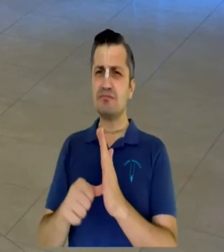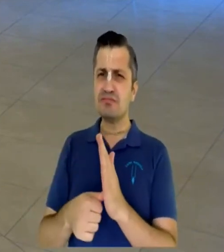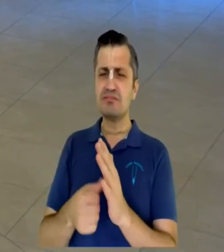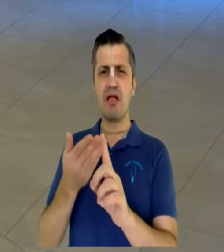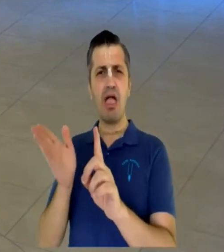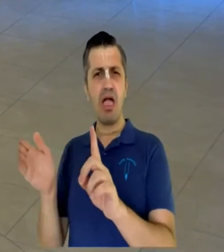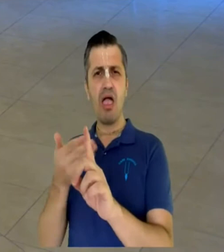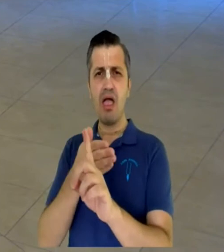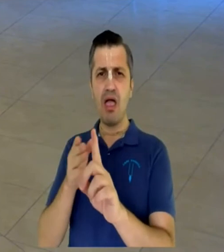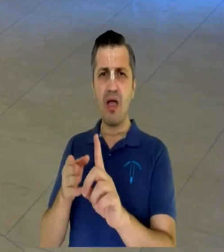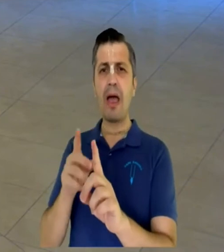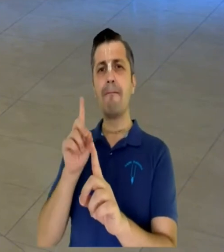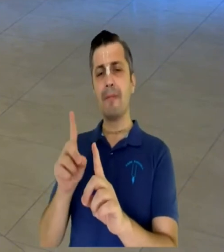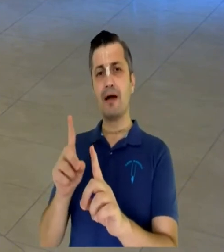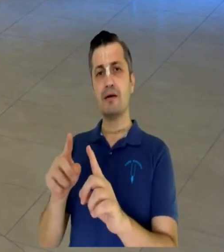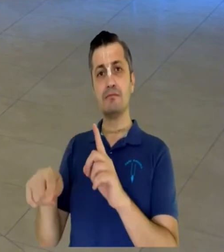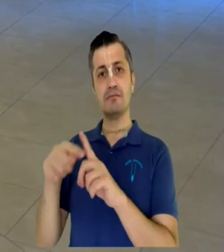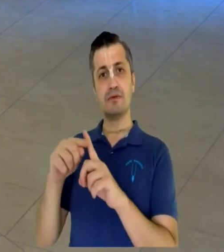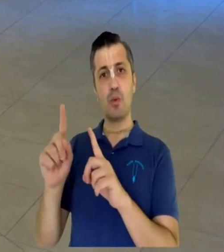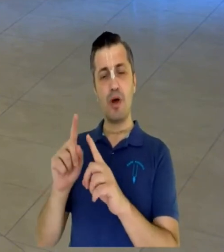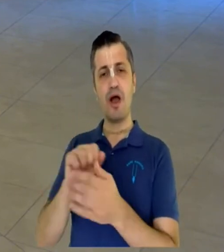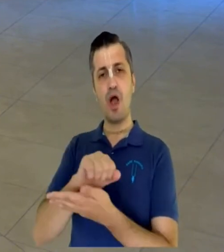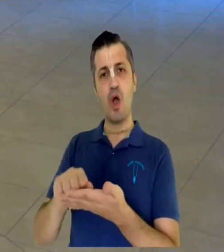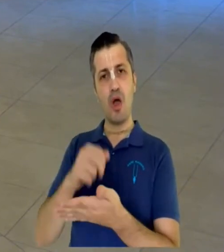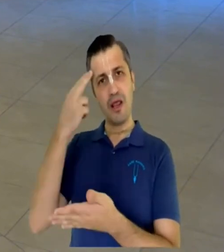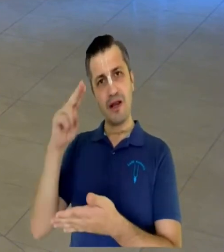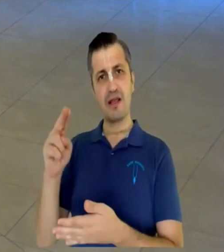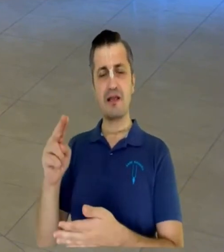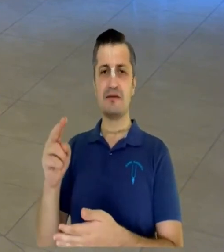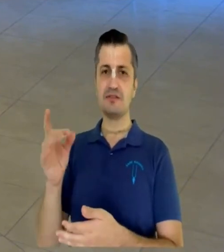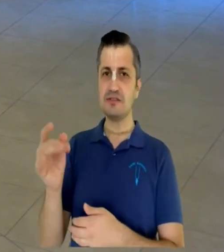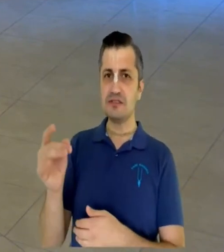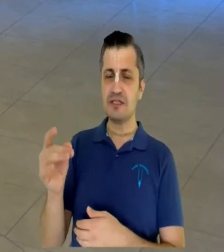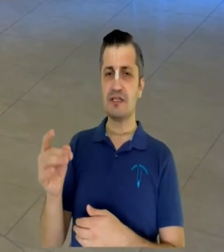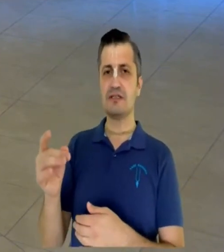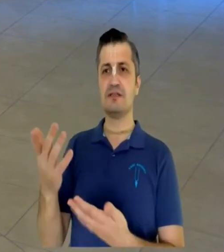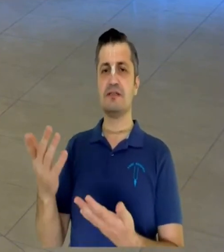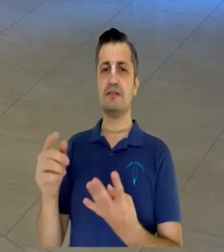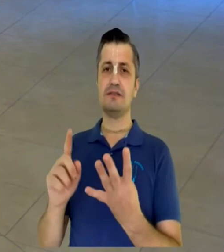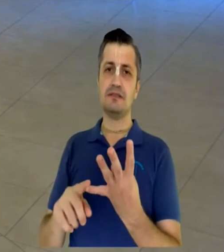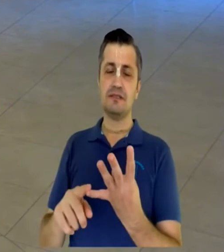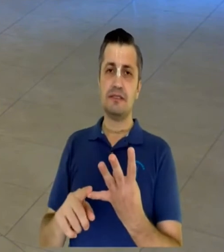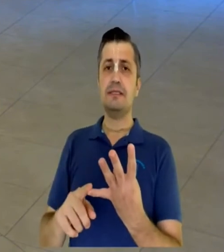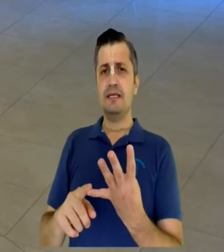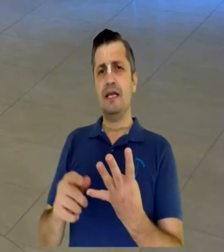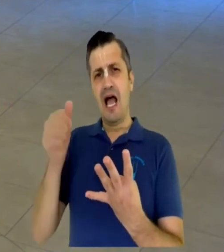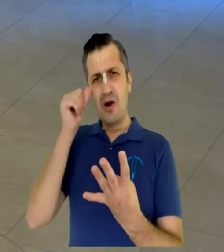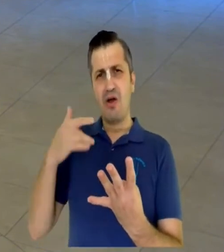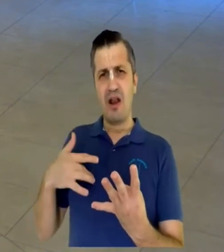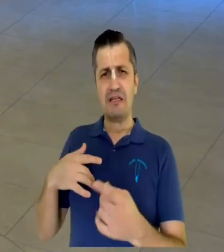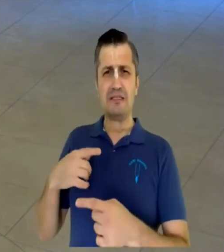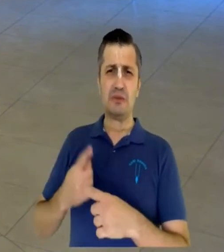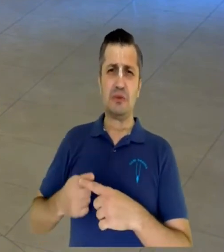and life is so fast paced as well, that we live for